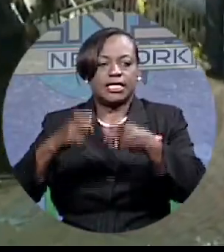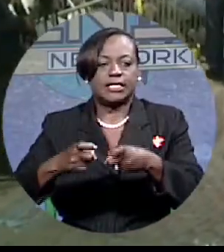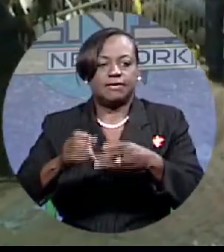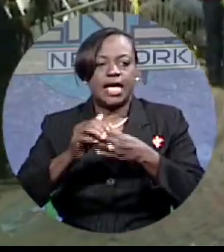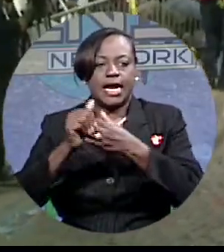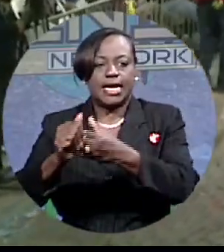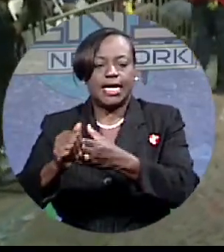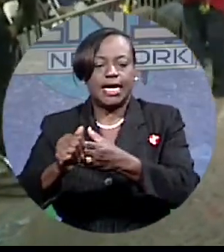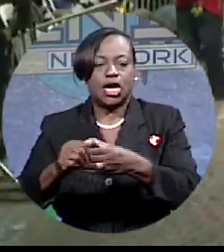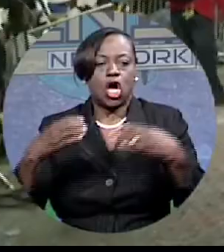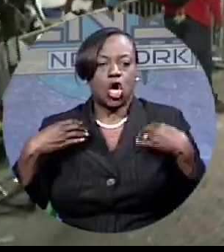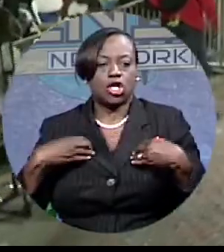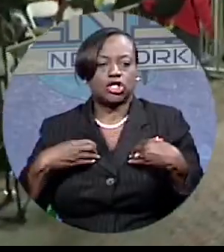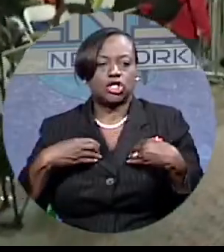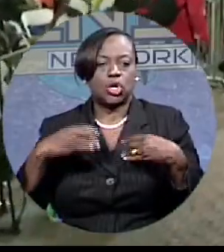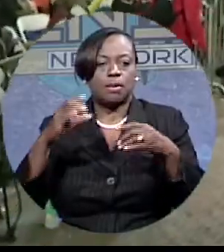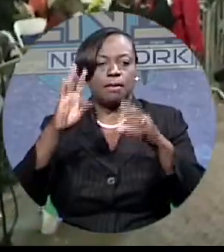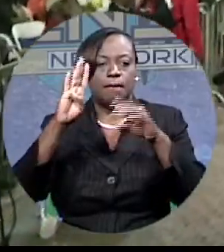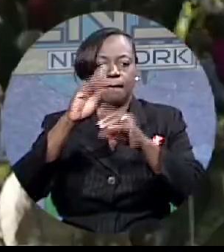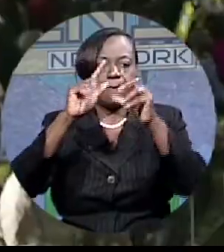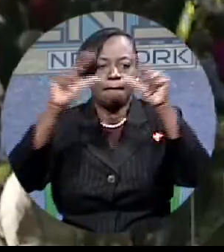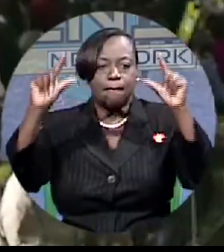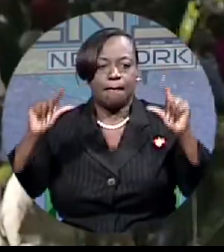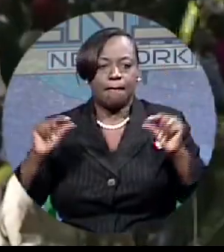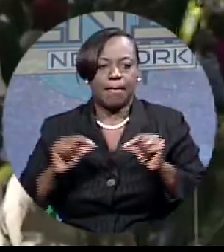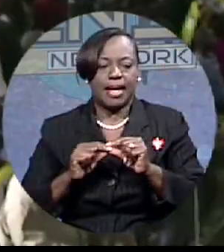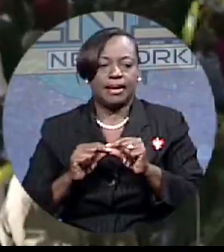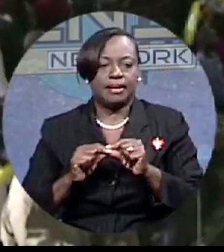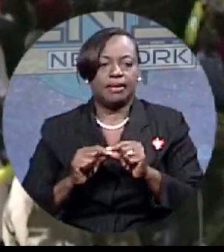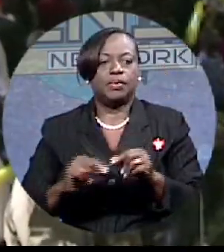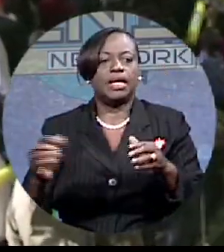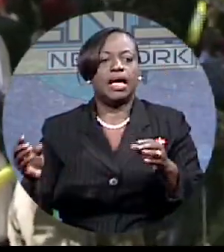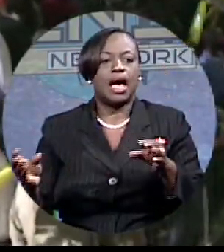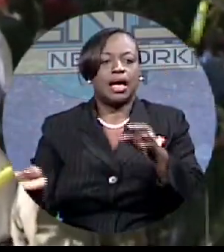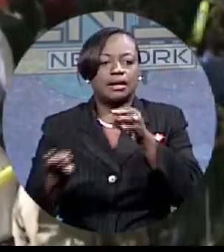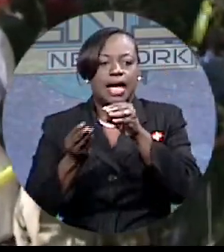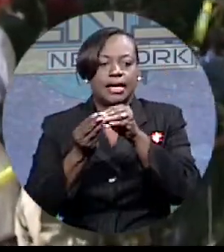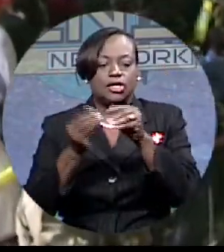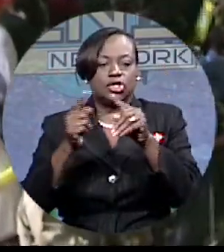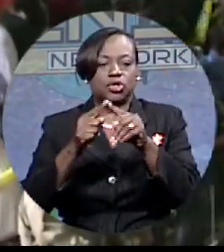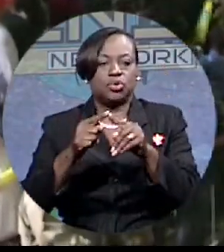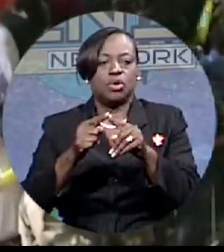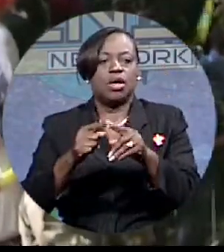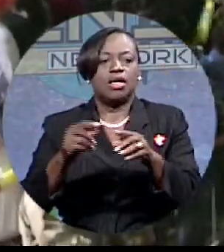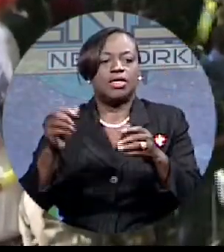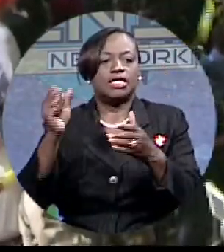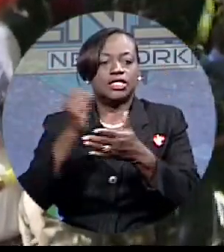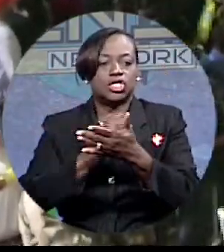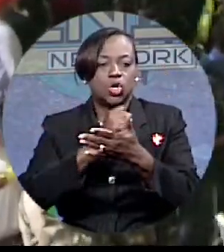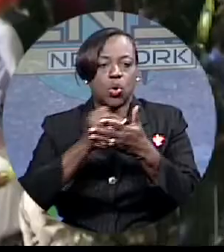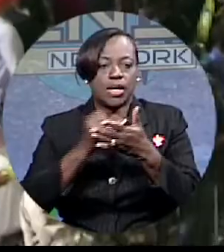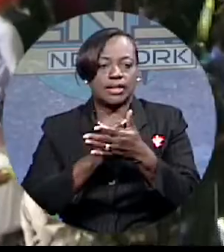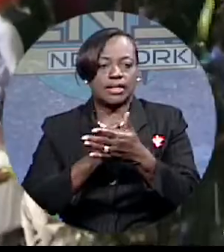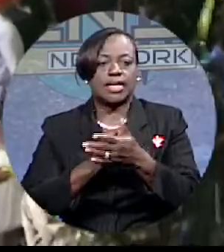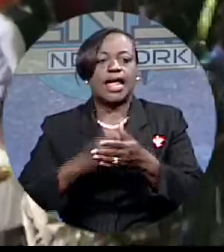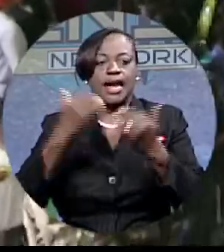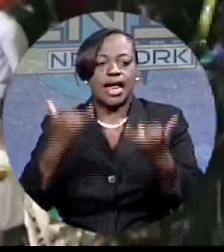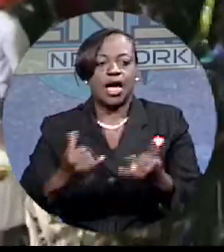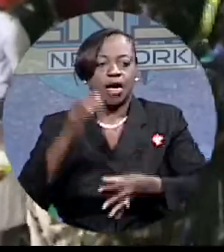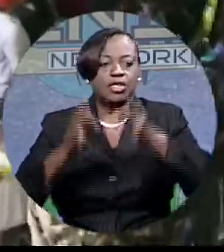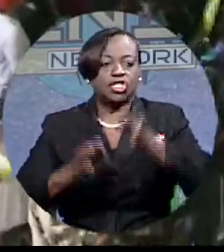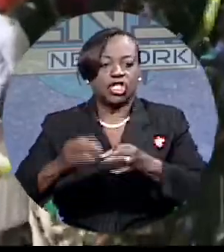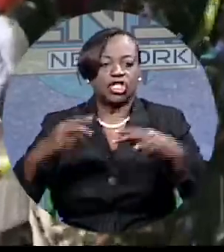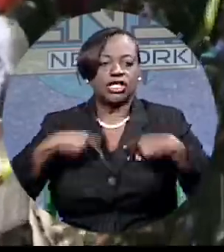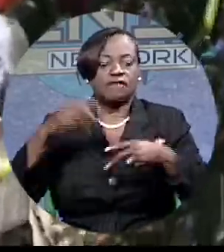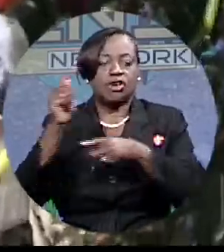the Shirley Street prize to count toward a group's overall score. The new system also features judges with actual training and background in the